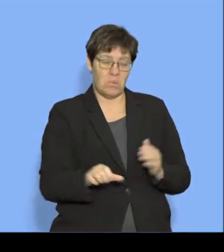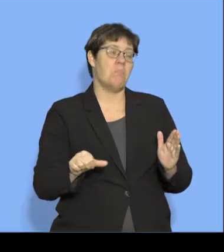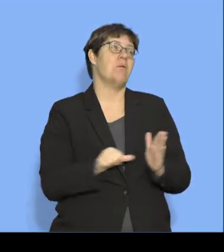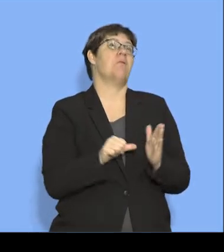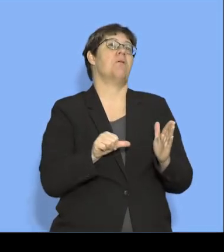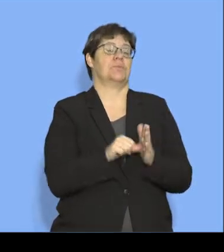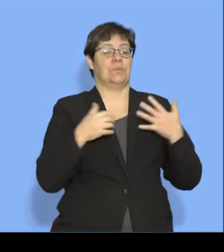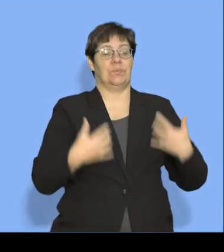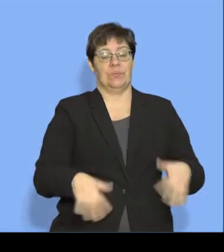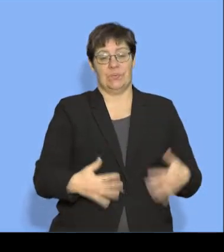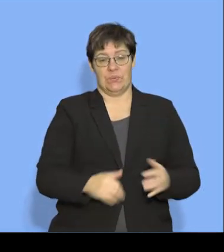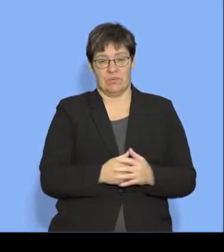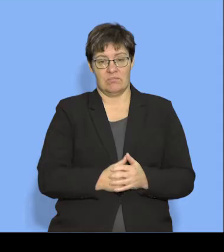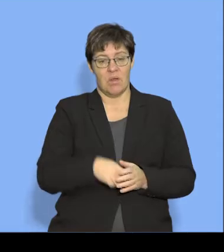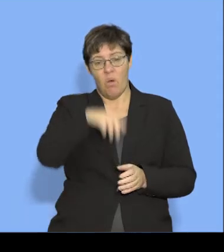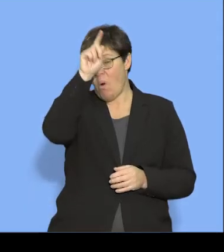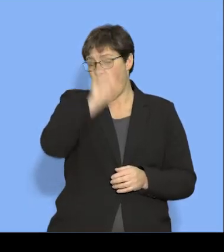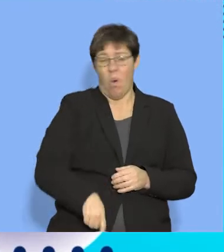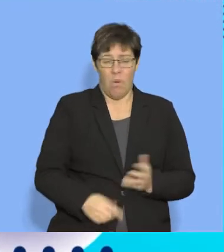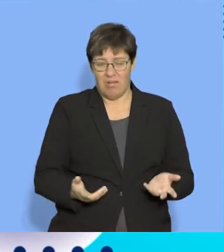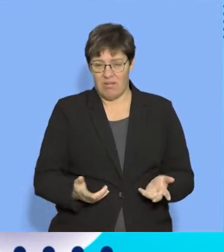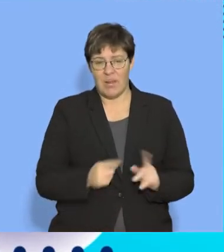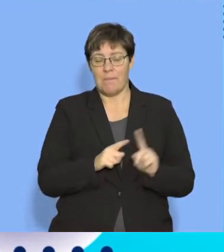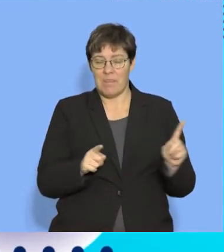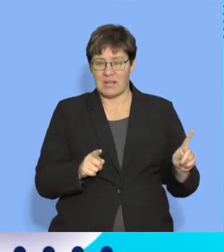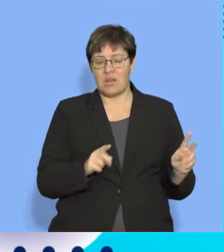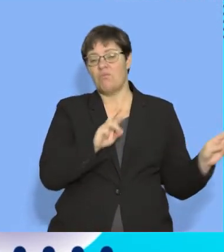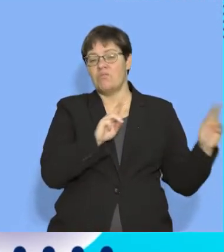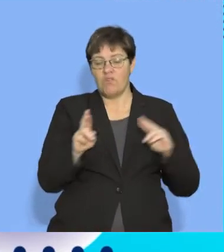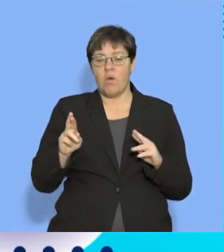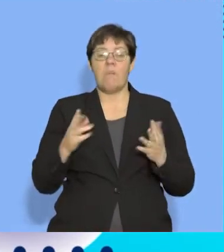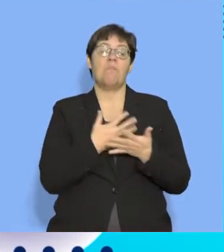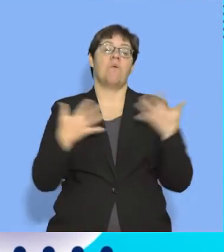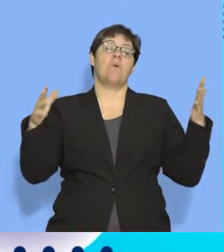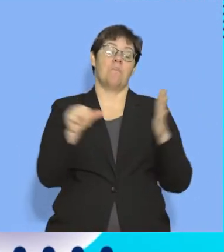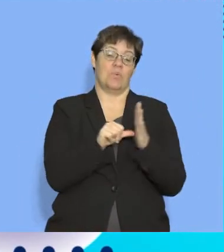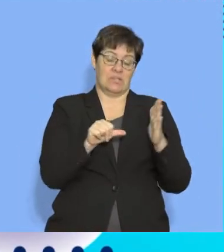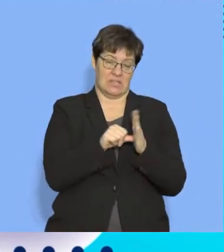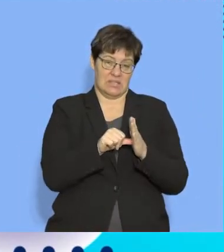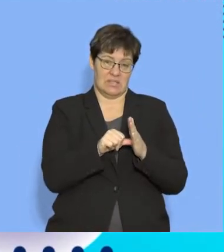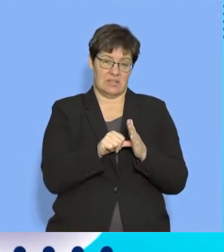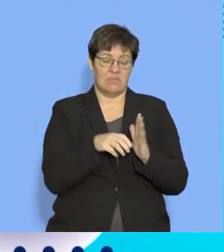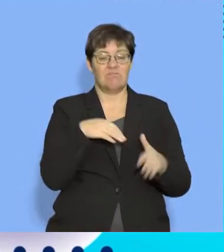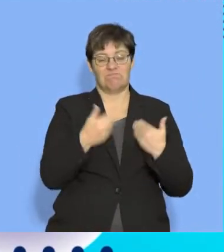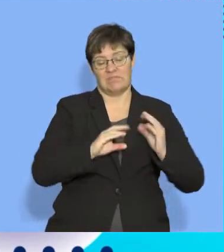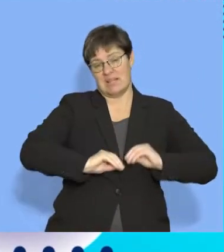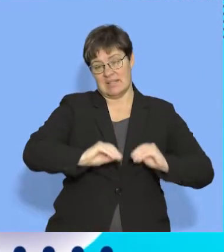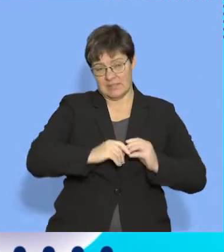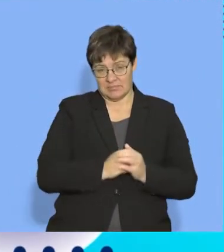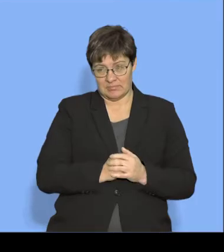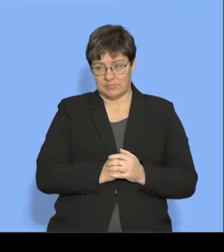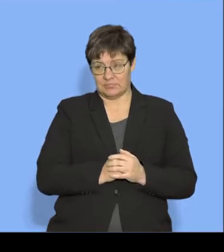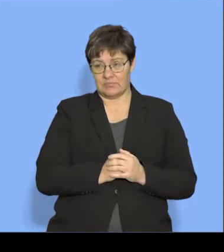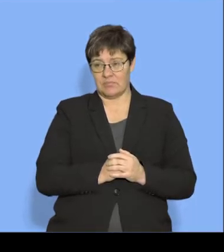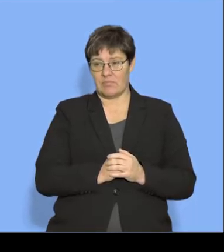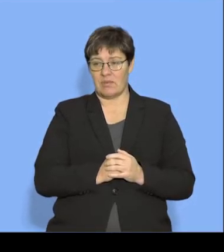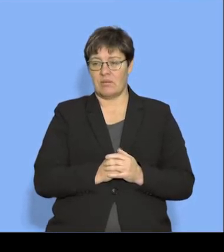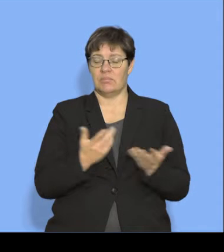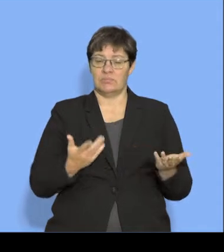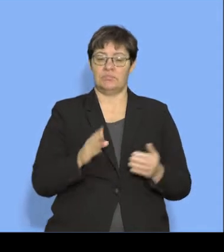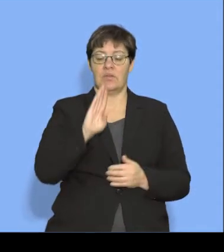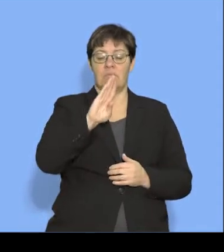important. So I may not go through all of these terms, but I'm going to refer to some of the most important ones as we get into the lesson. So guys, we